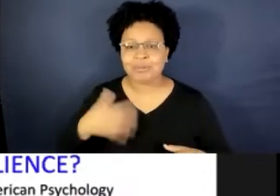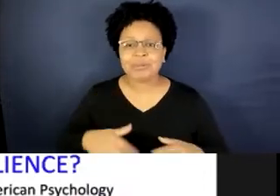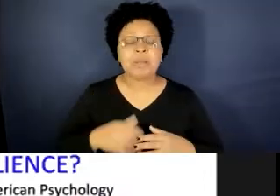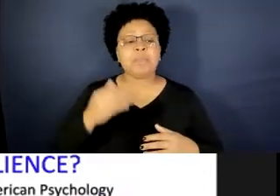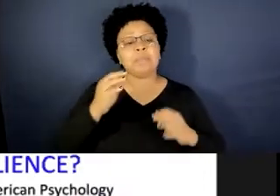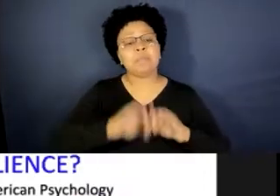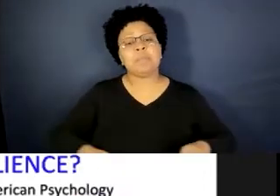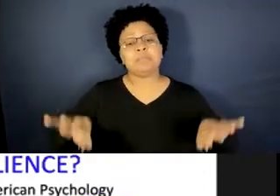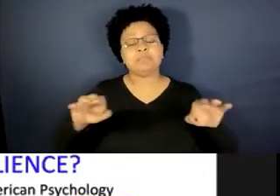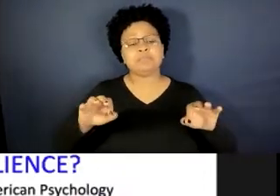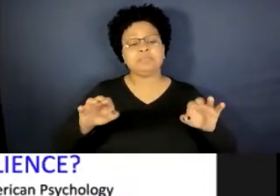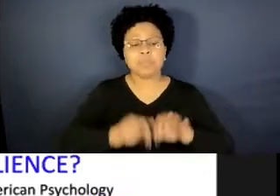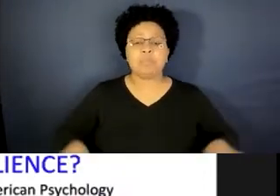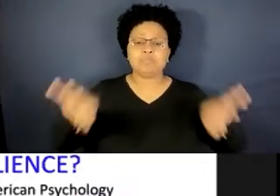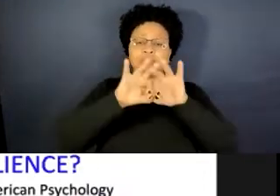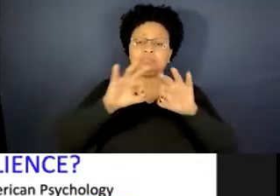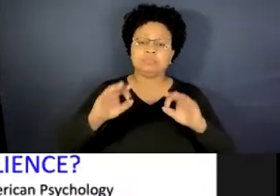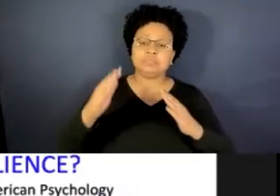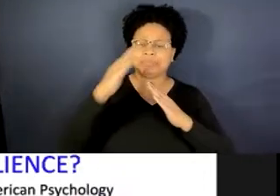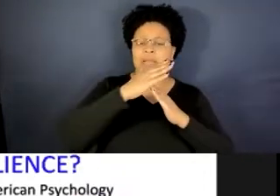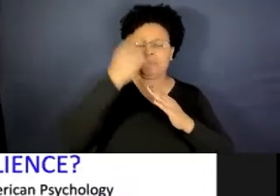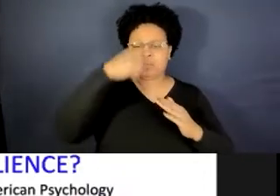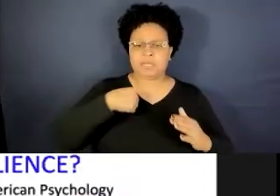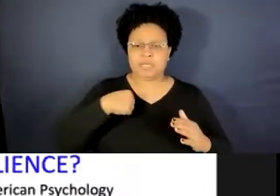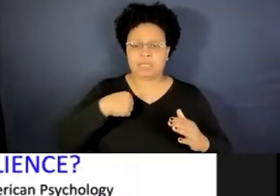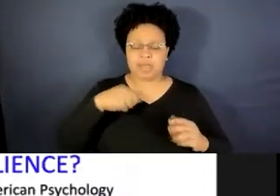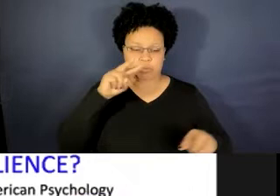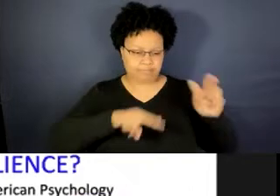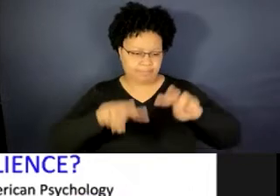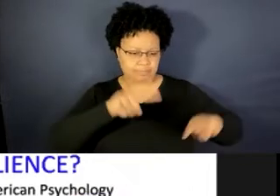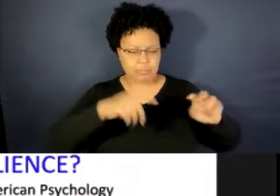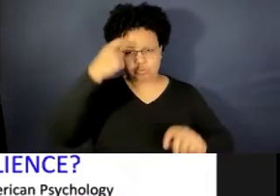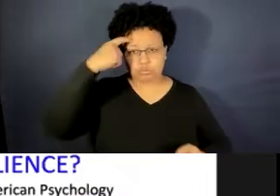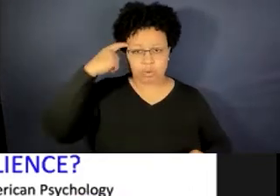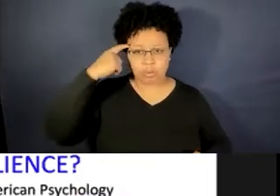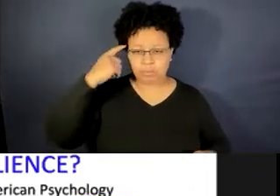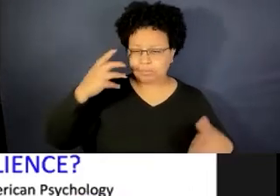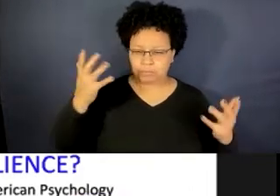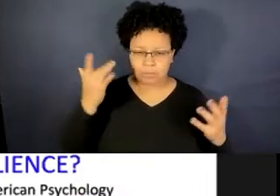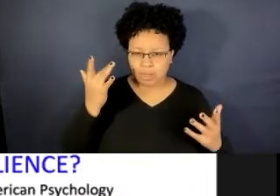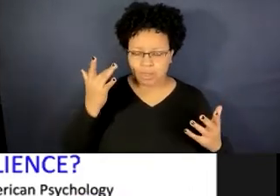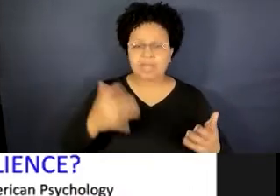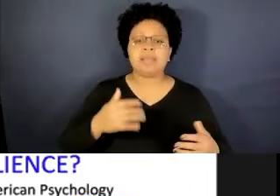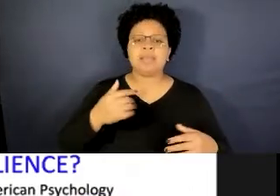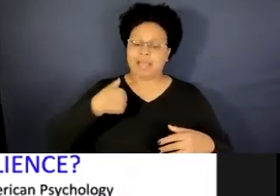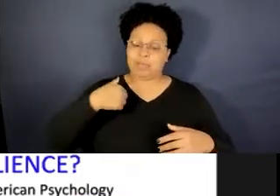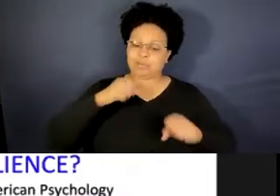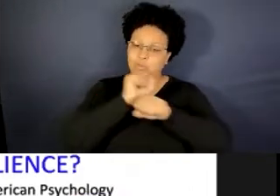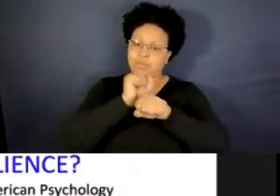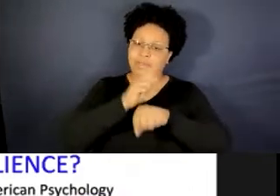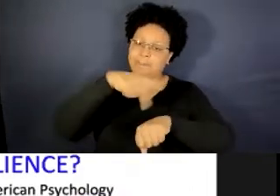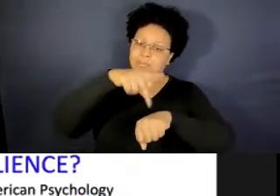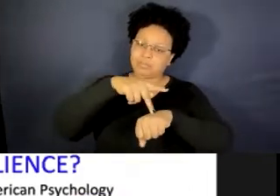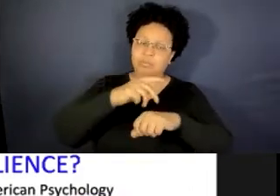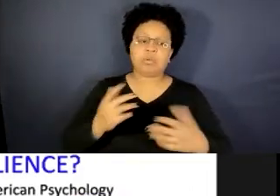is I started looking at trauma because I knew as a principal that there was something wrong. When people